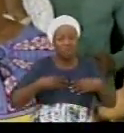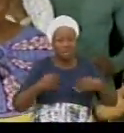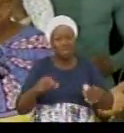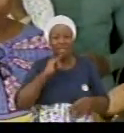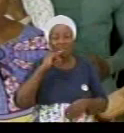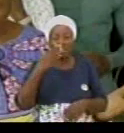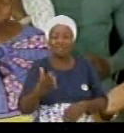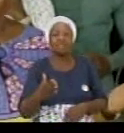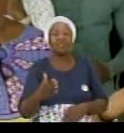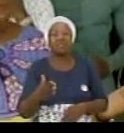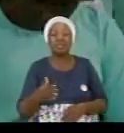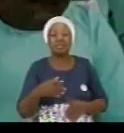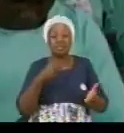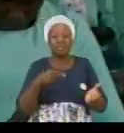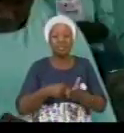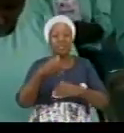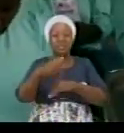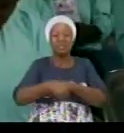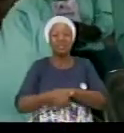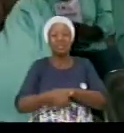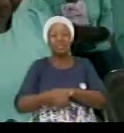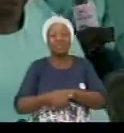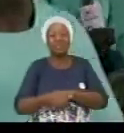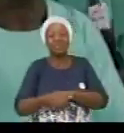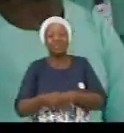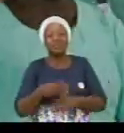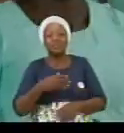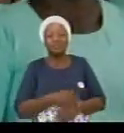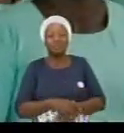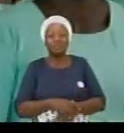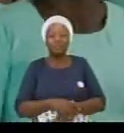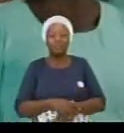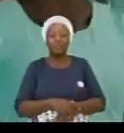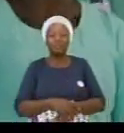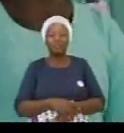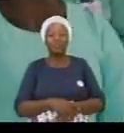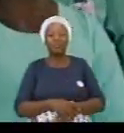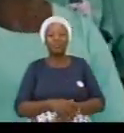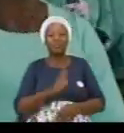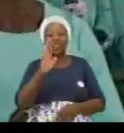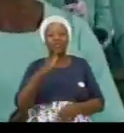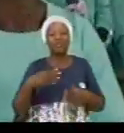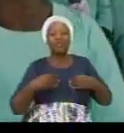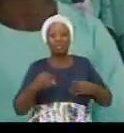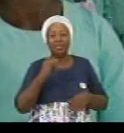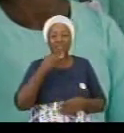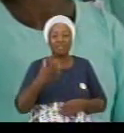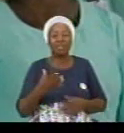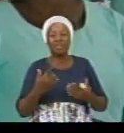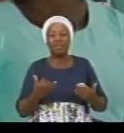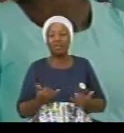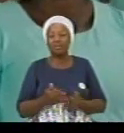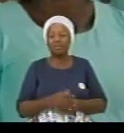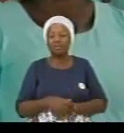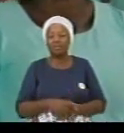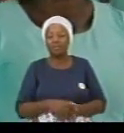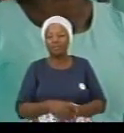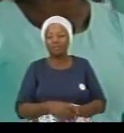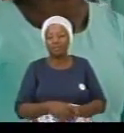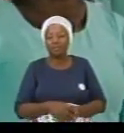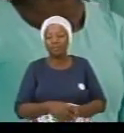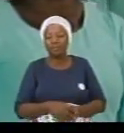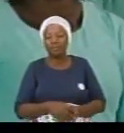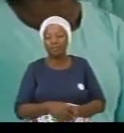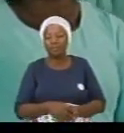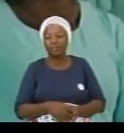there tonight. I'm reaching overseer, please. Your healing is there already. No noise, no noise, no noise.